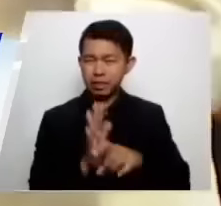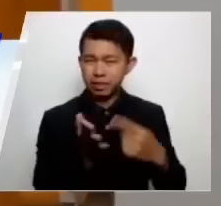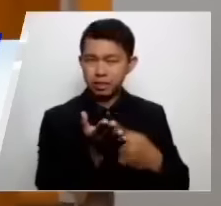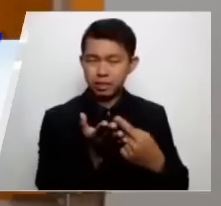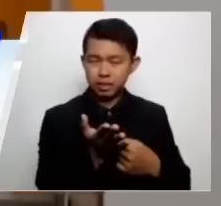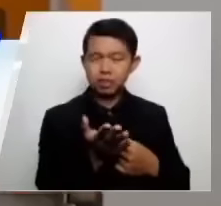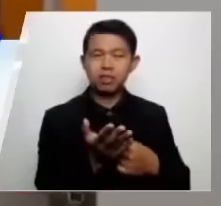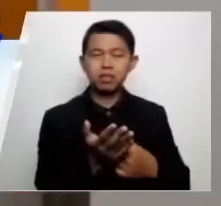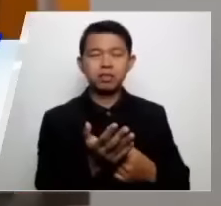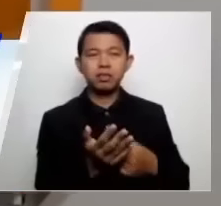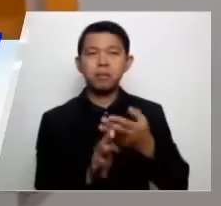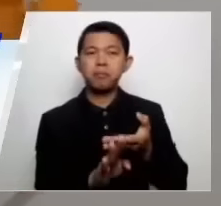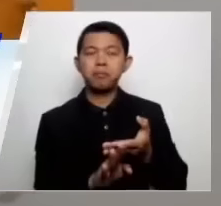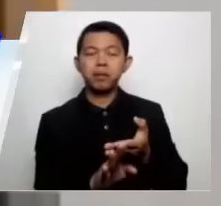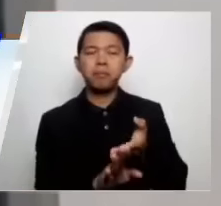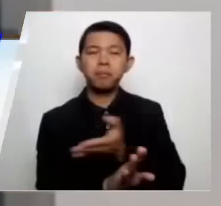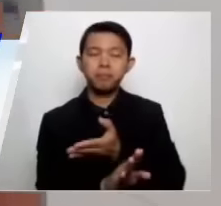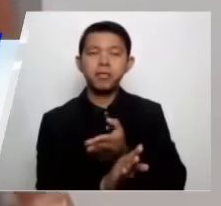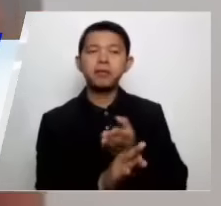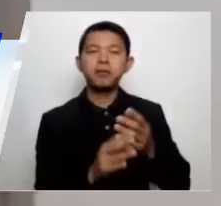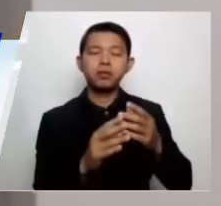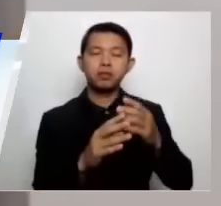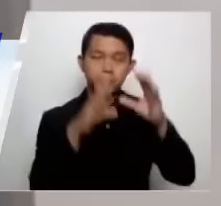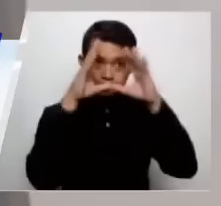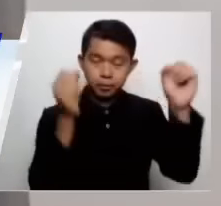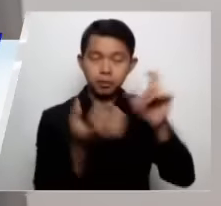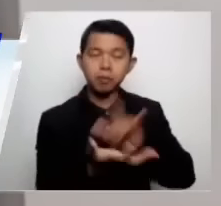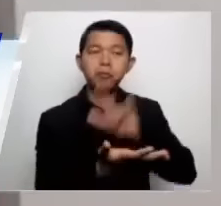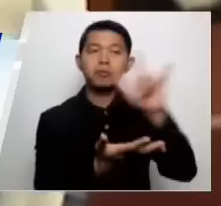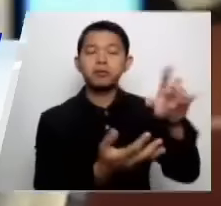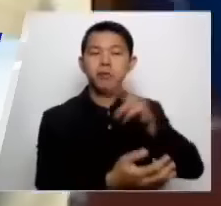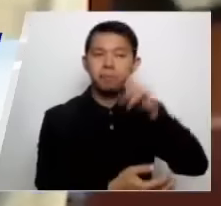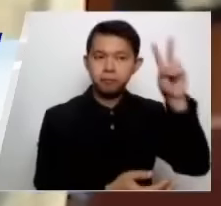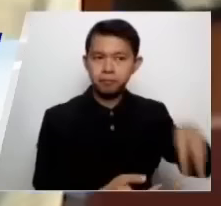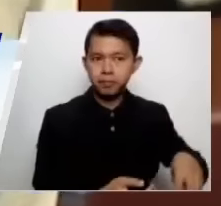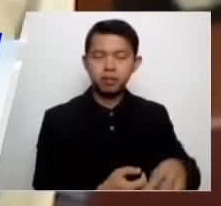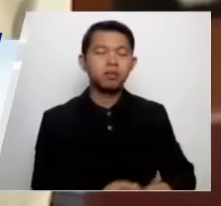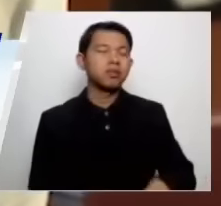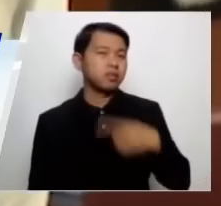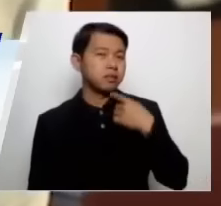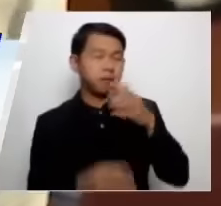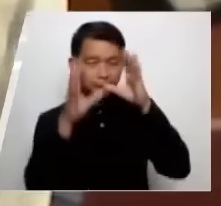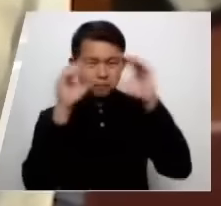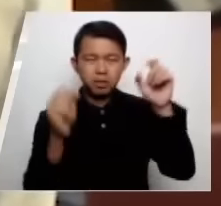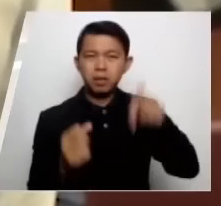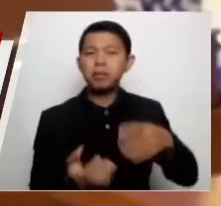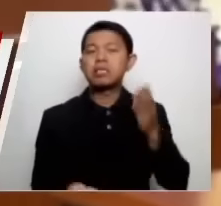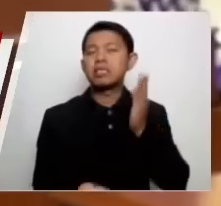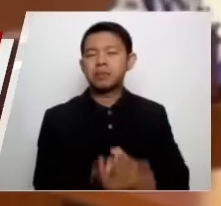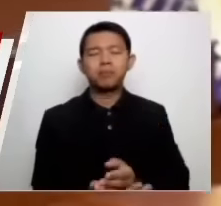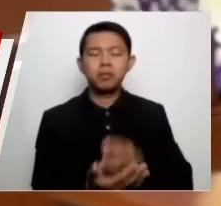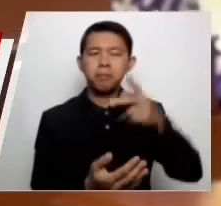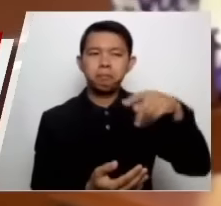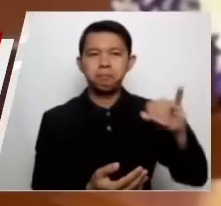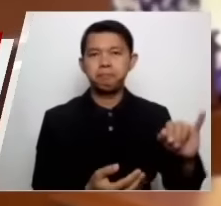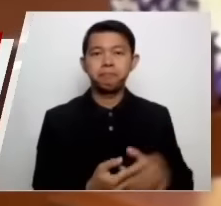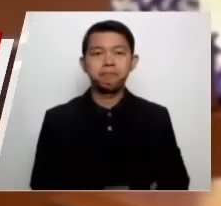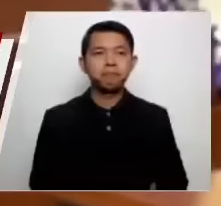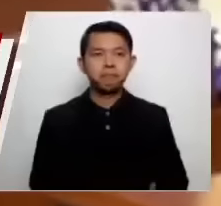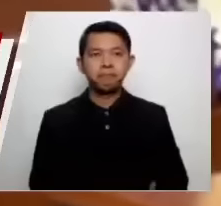Marcos. Hihilingin daw mismo ng Pangulo na itigil ang People's Initiative. The President is set to appeal to the House